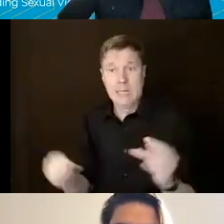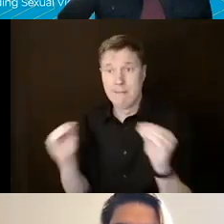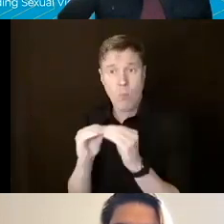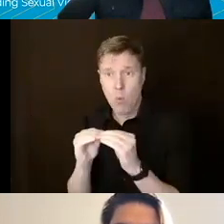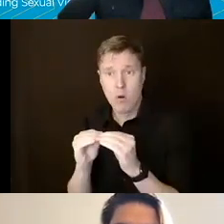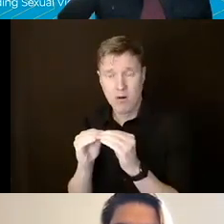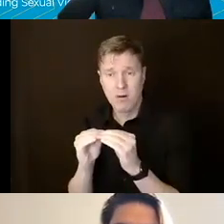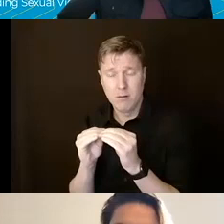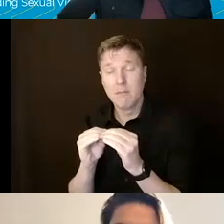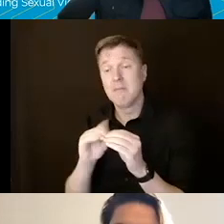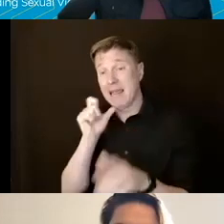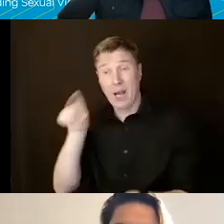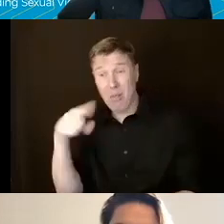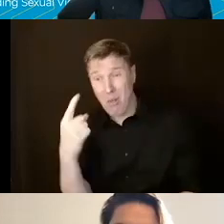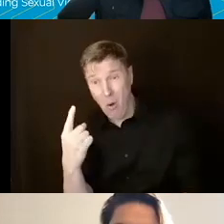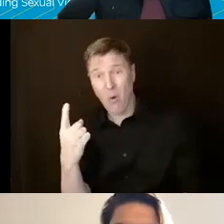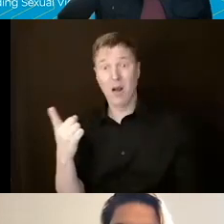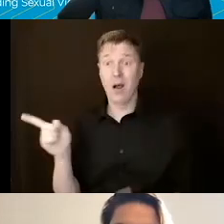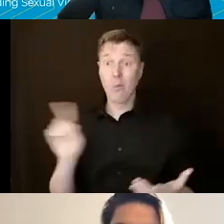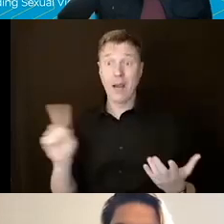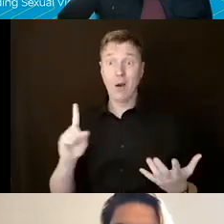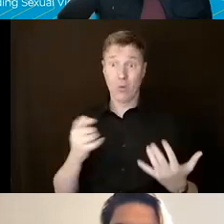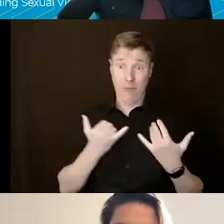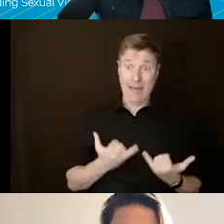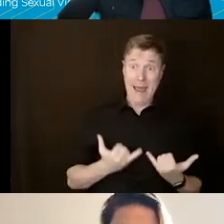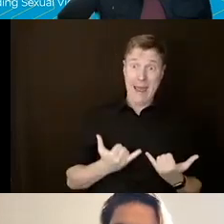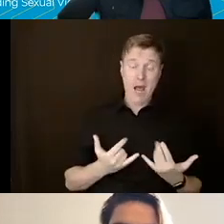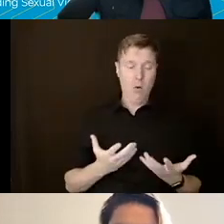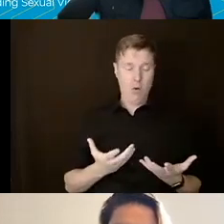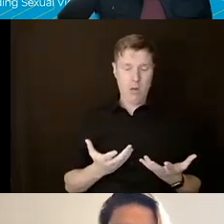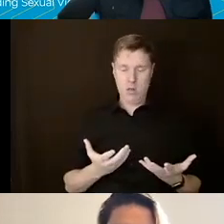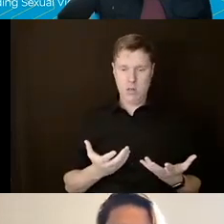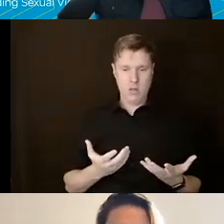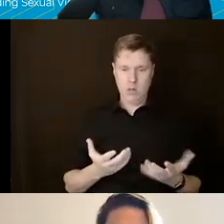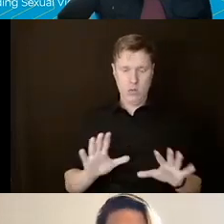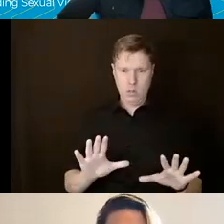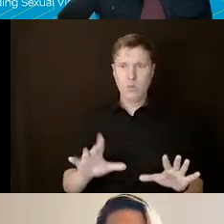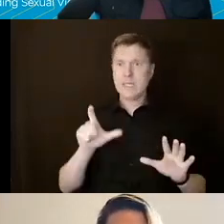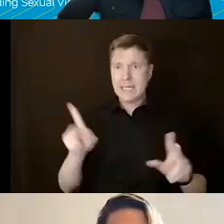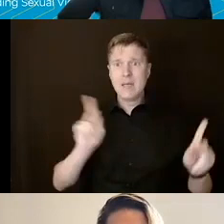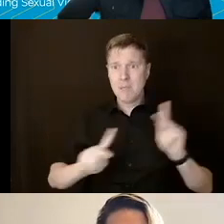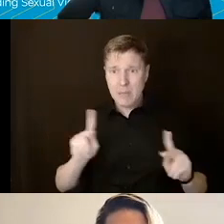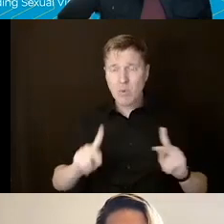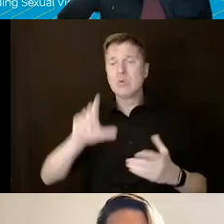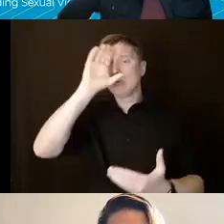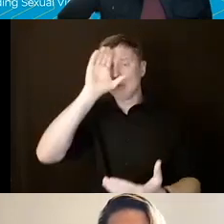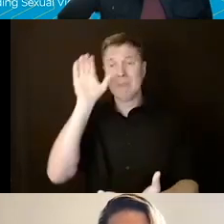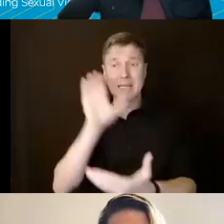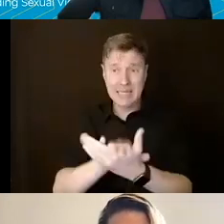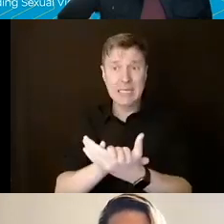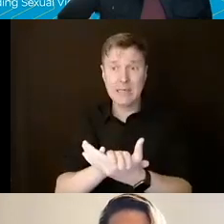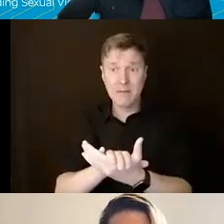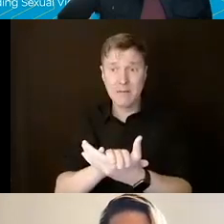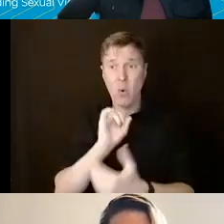let alone like where we need to get now to a place where we need folks to even believe that or